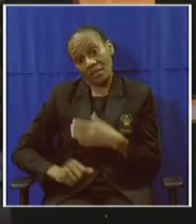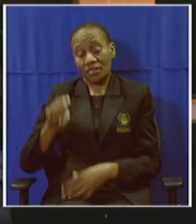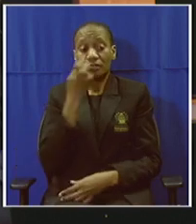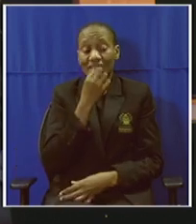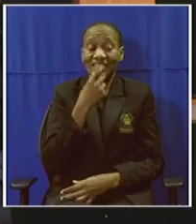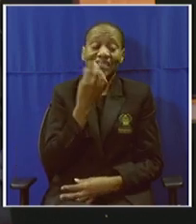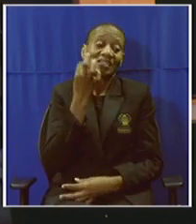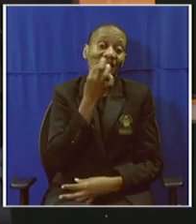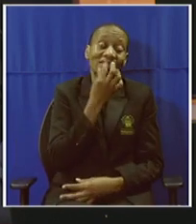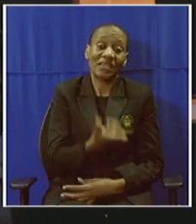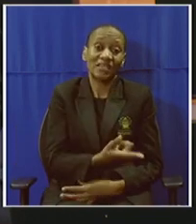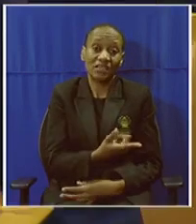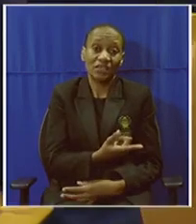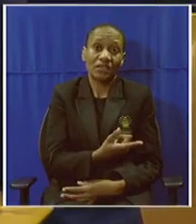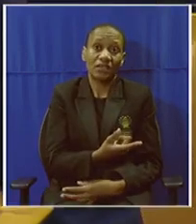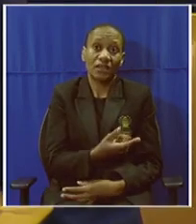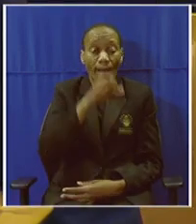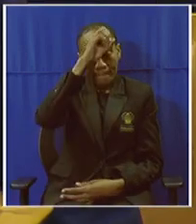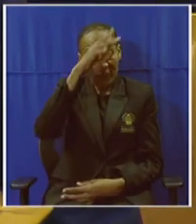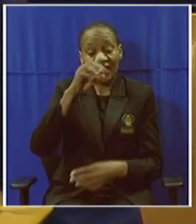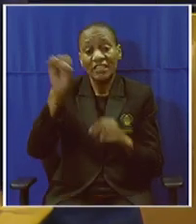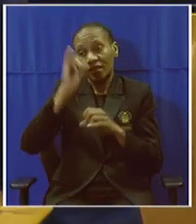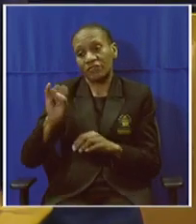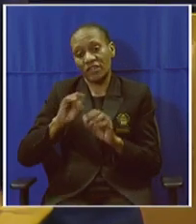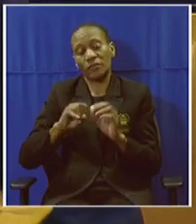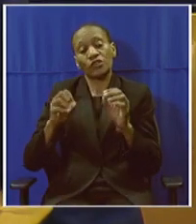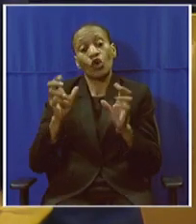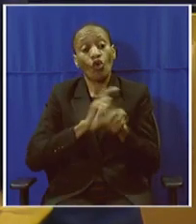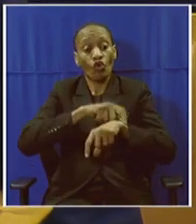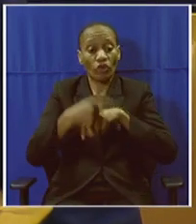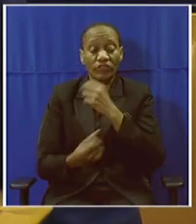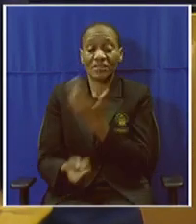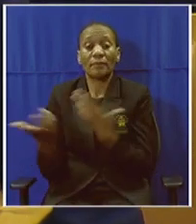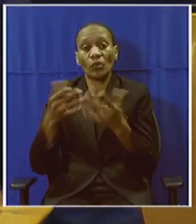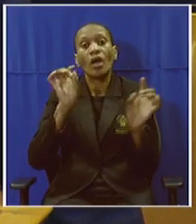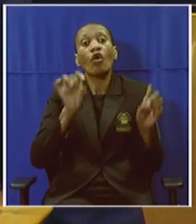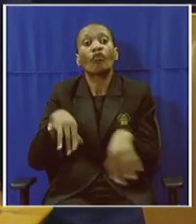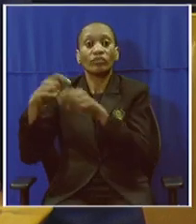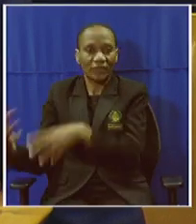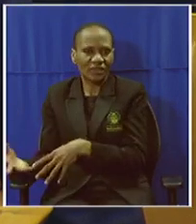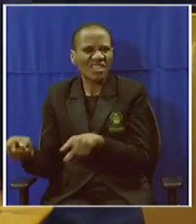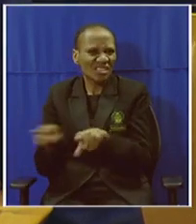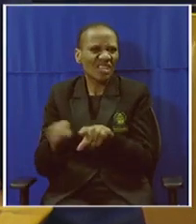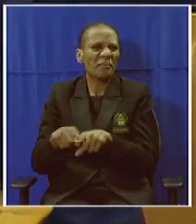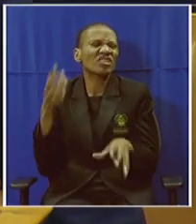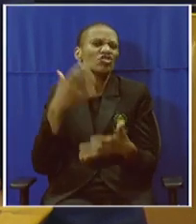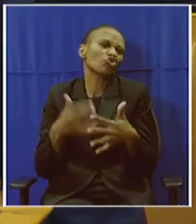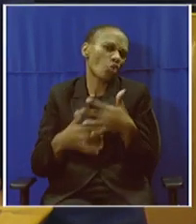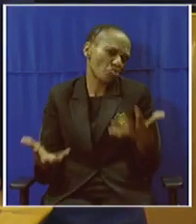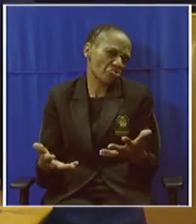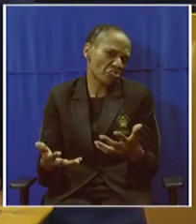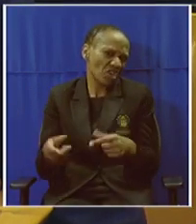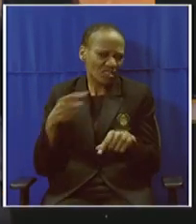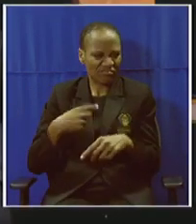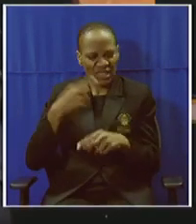proclaimed the discovery of hazelnut at a mining investment conference in Australia, based on an April Fool's joke that was clearly marked as